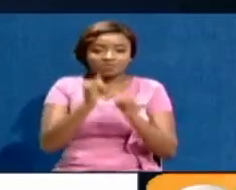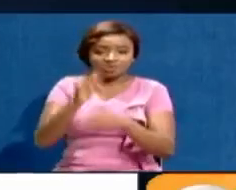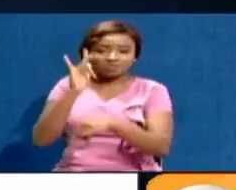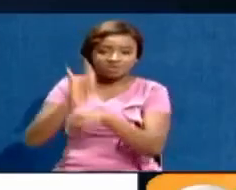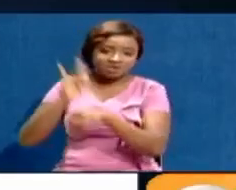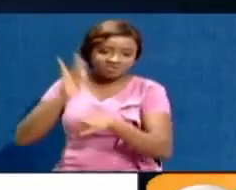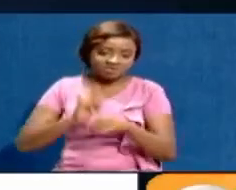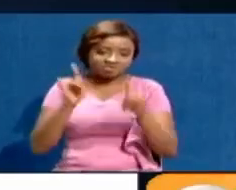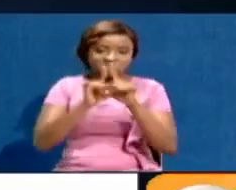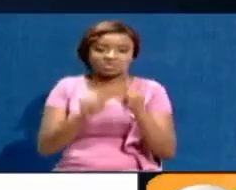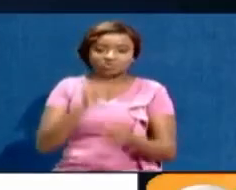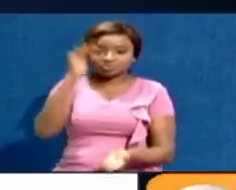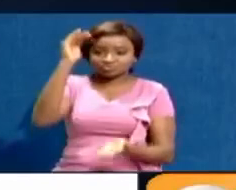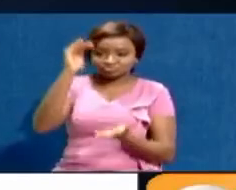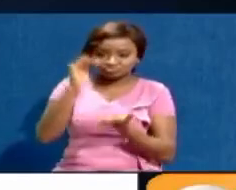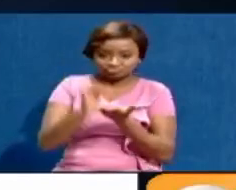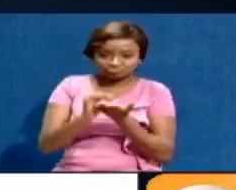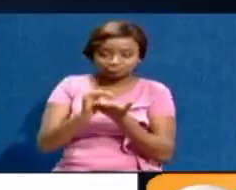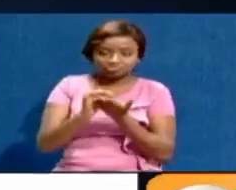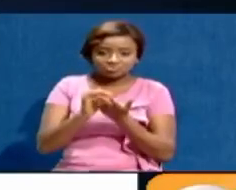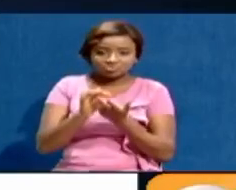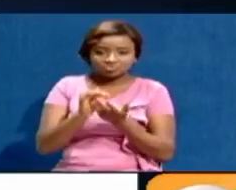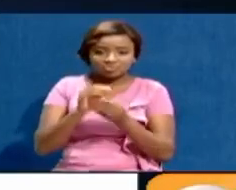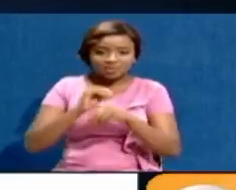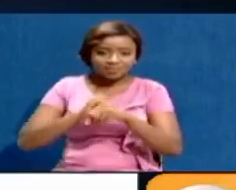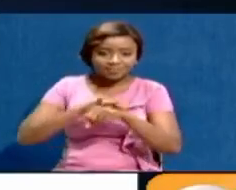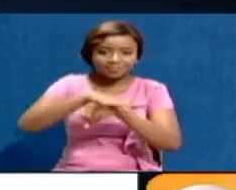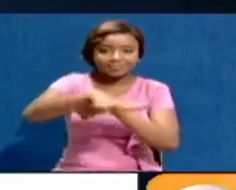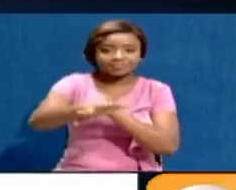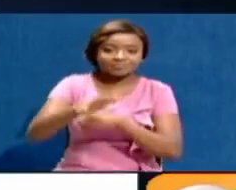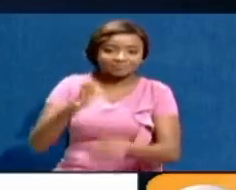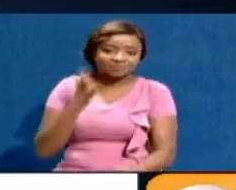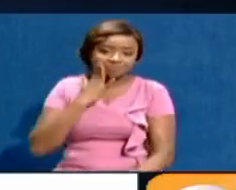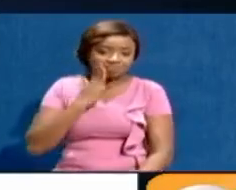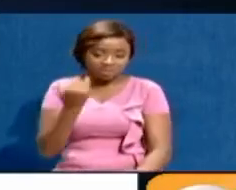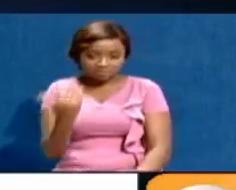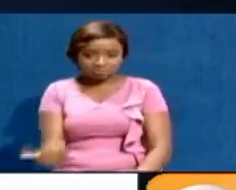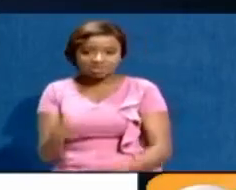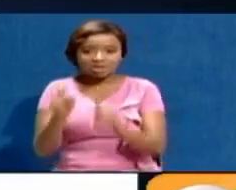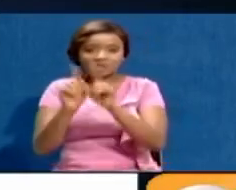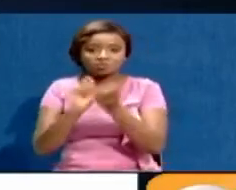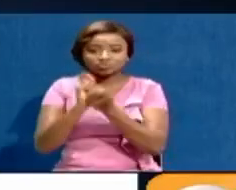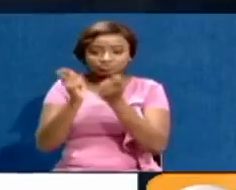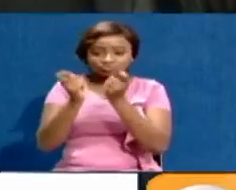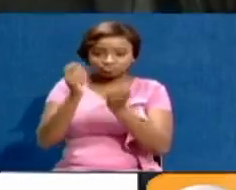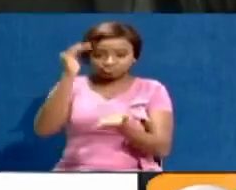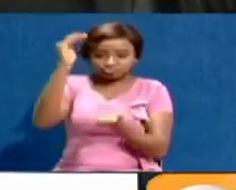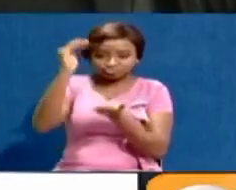75%, reduce the HIV transmission rates from mother to child to below 5%, and also reduce the